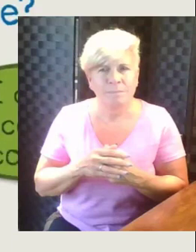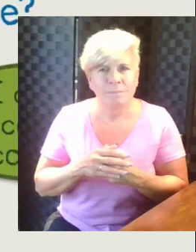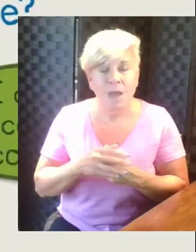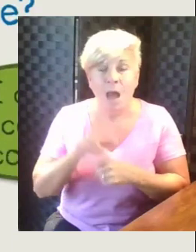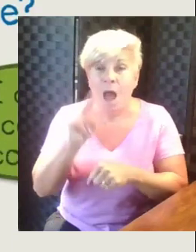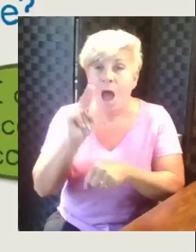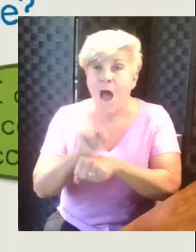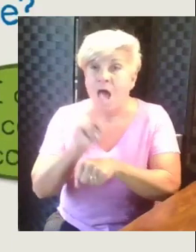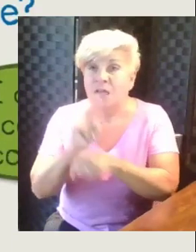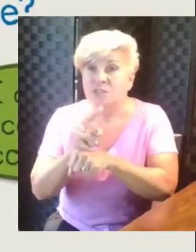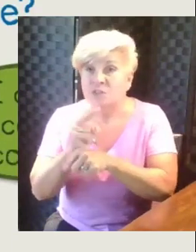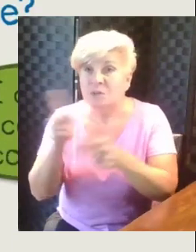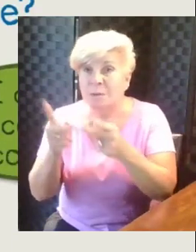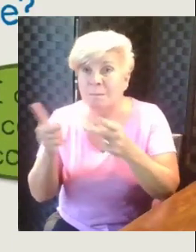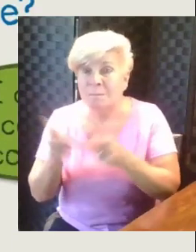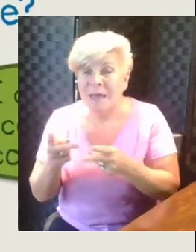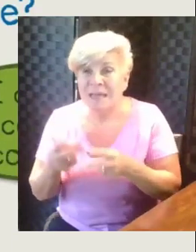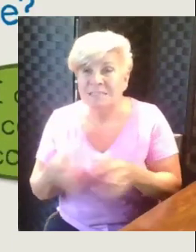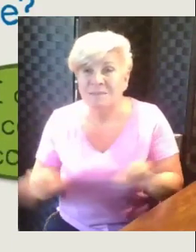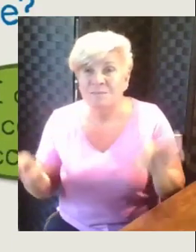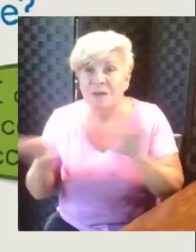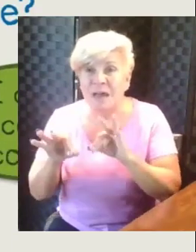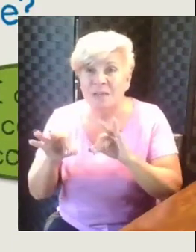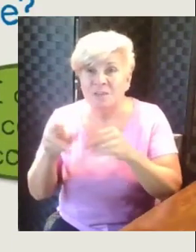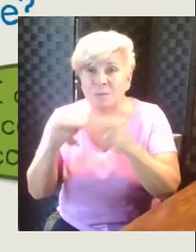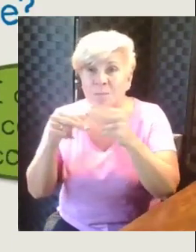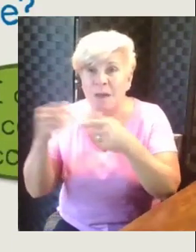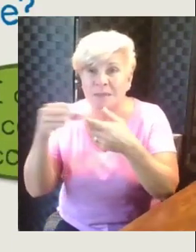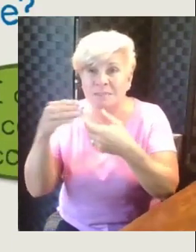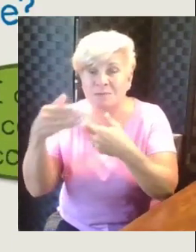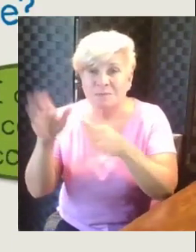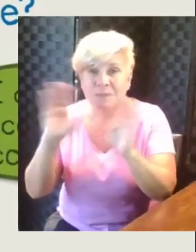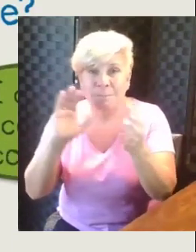I can use place value blocks to compare.